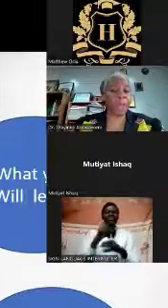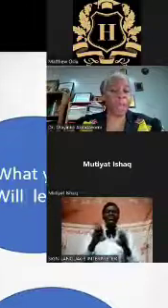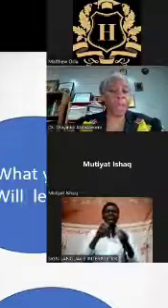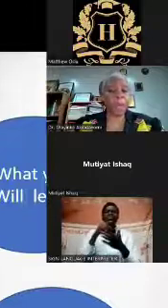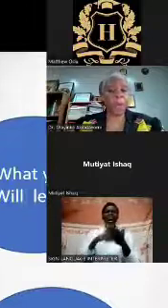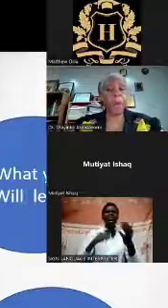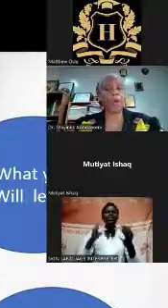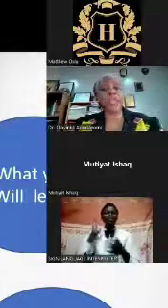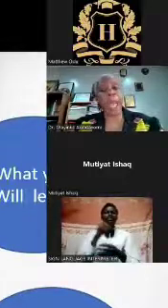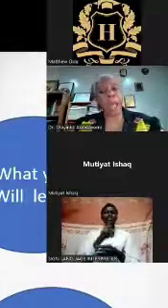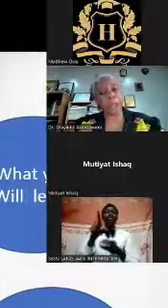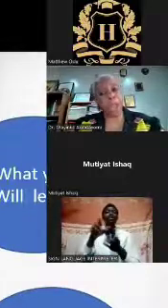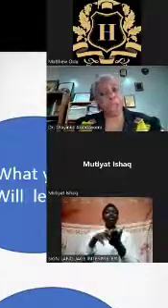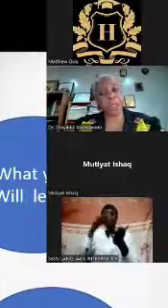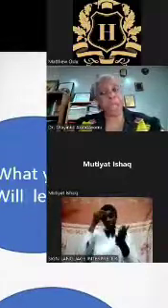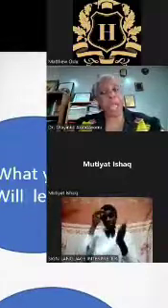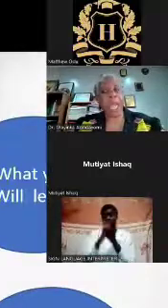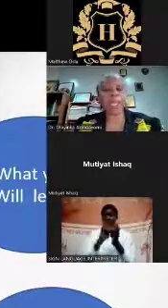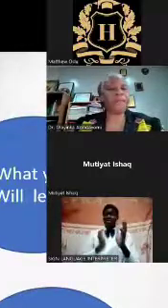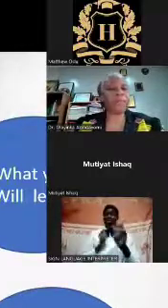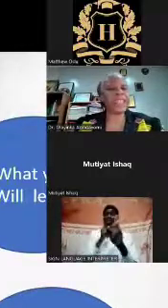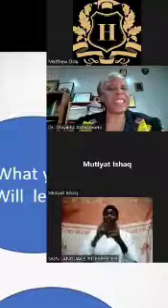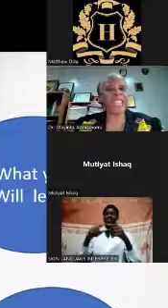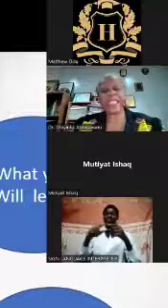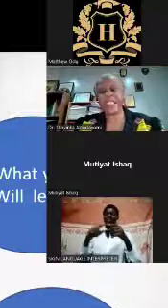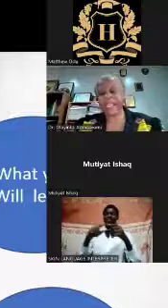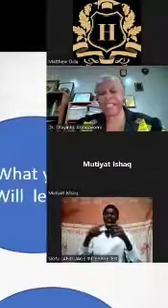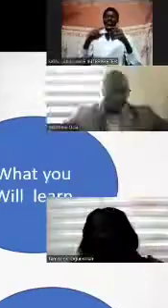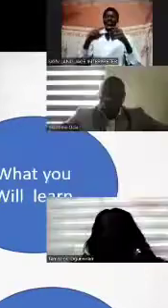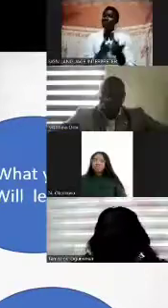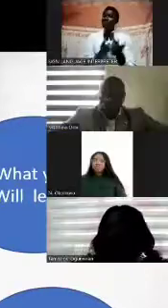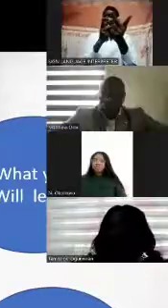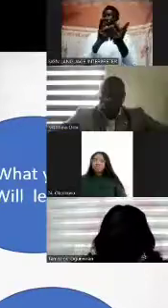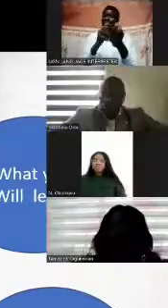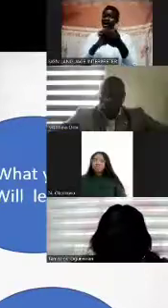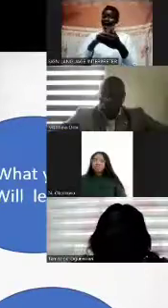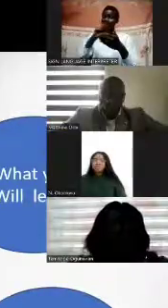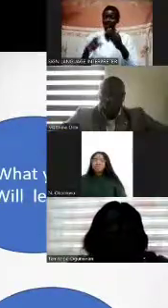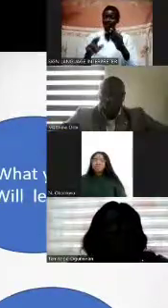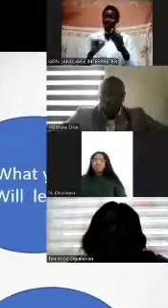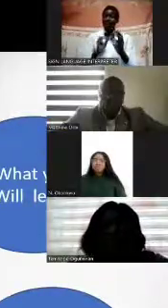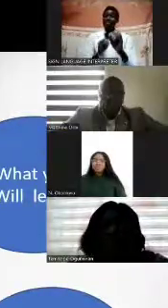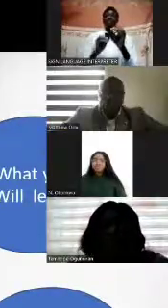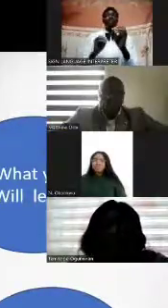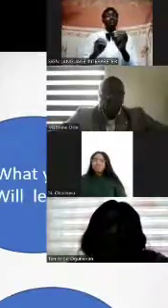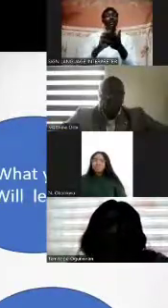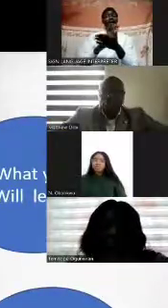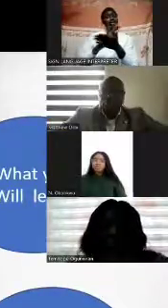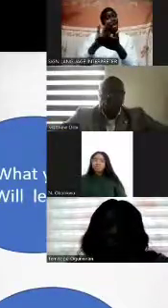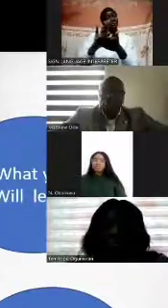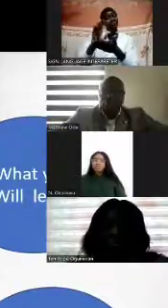cover. Proposed outcomes. And I've put a nice disclaimer there so that at least you